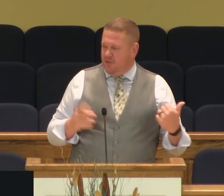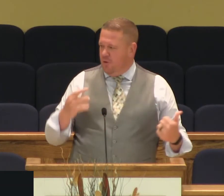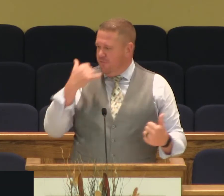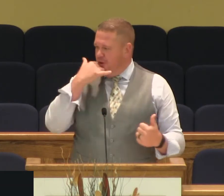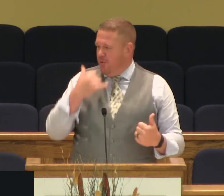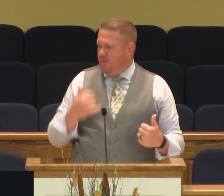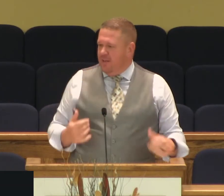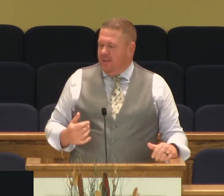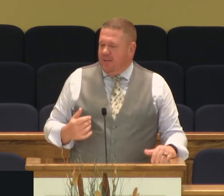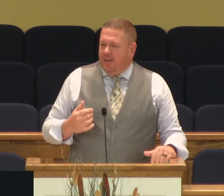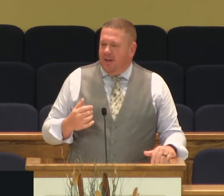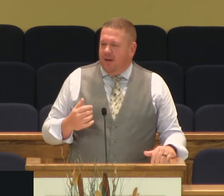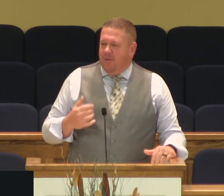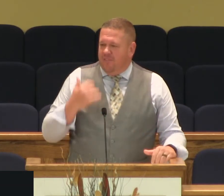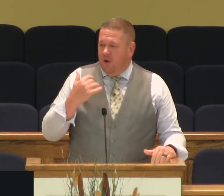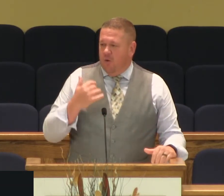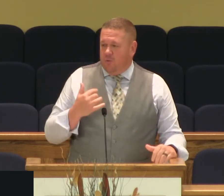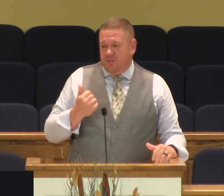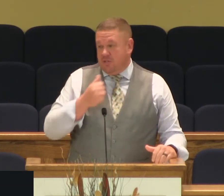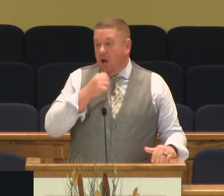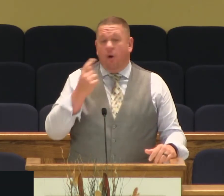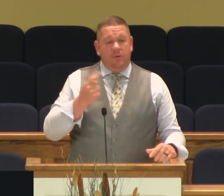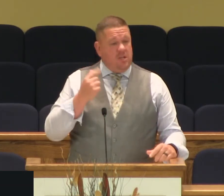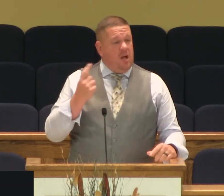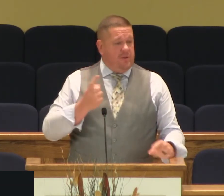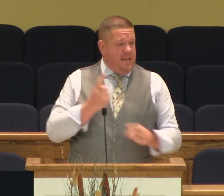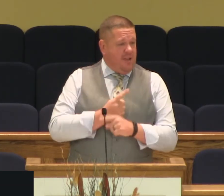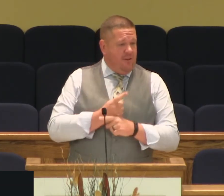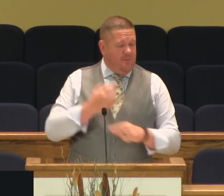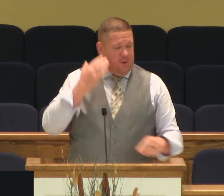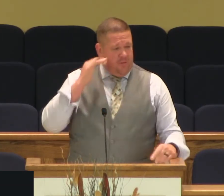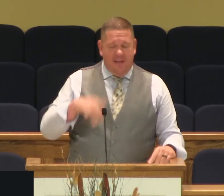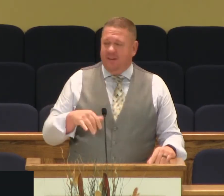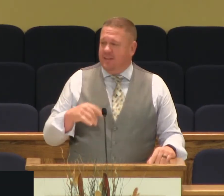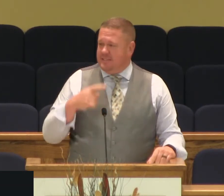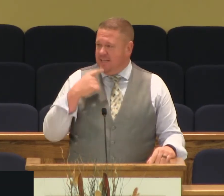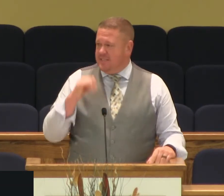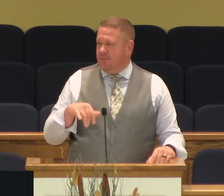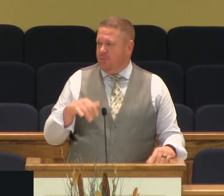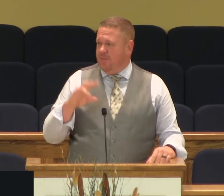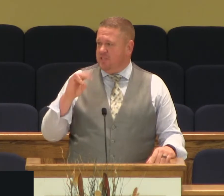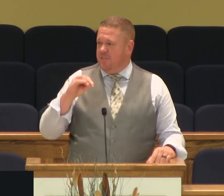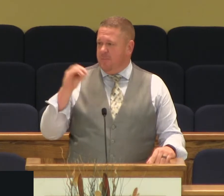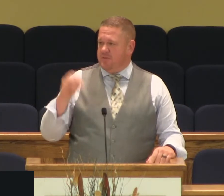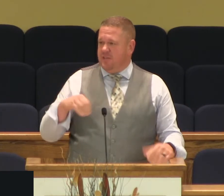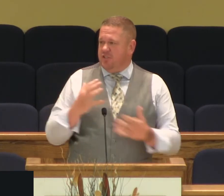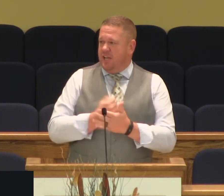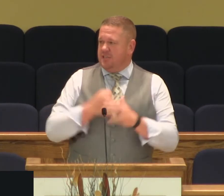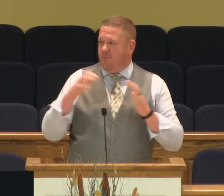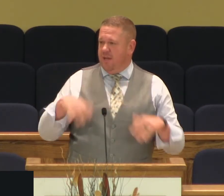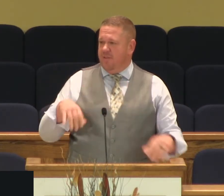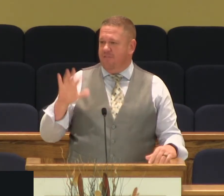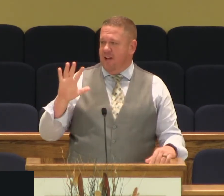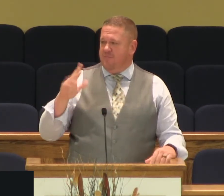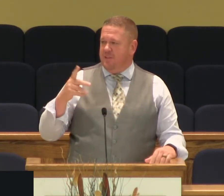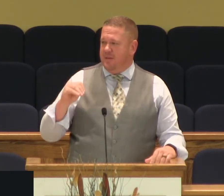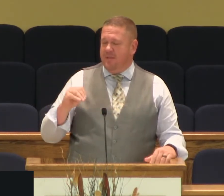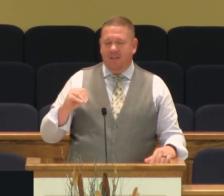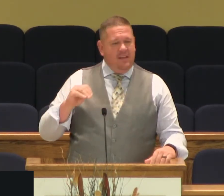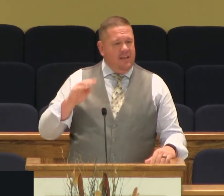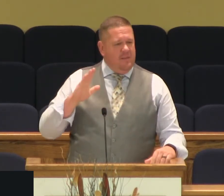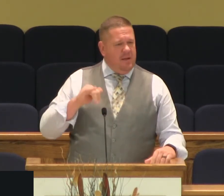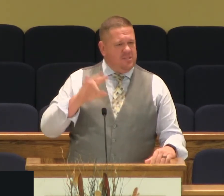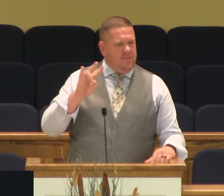And I guess according to the phone, my phone, which is it's not always accurate, we know that, it says that we have a 70% chance of rain at 5